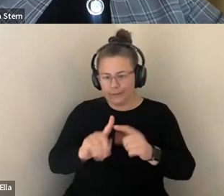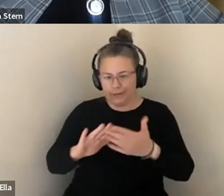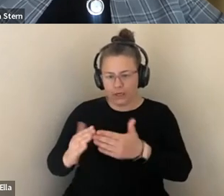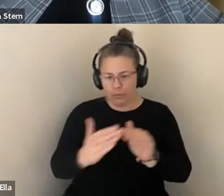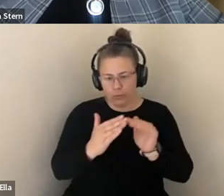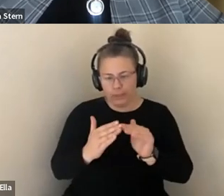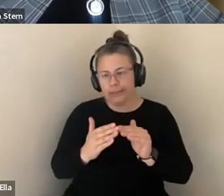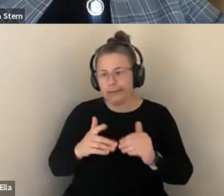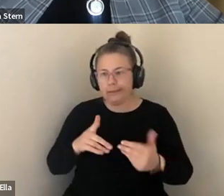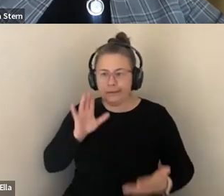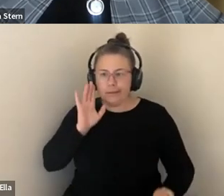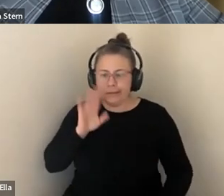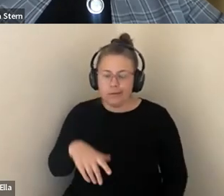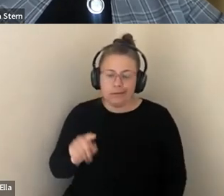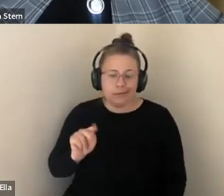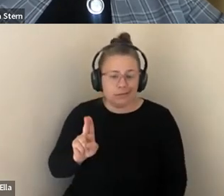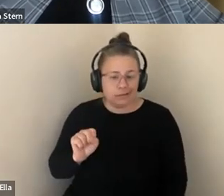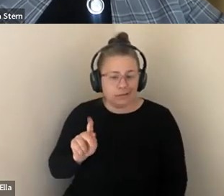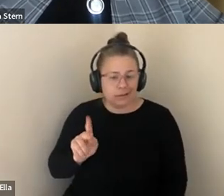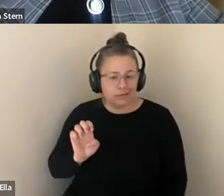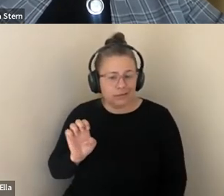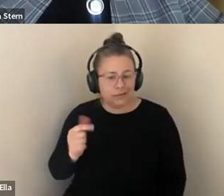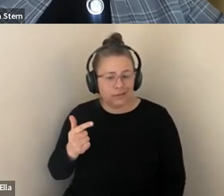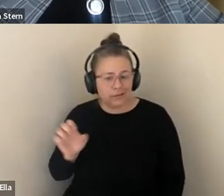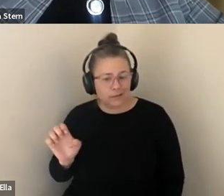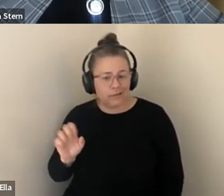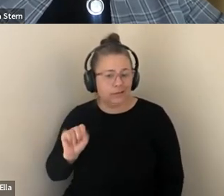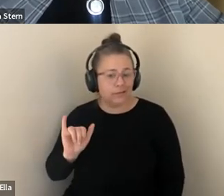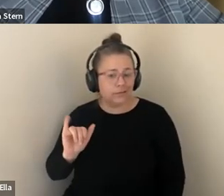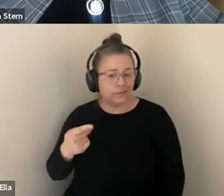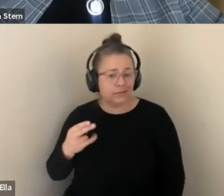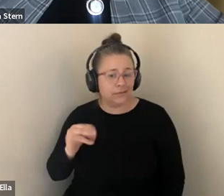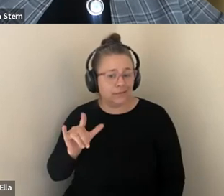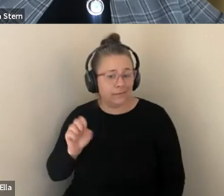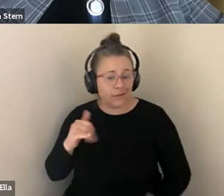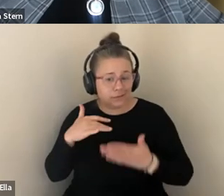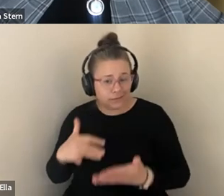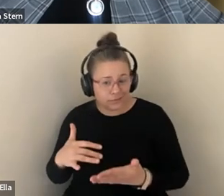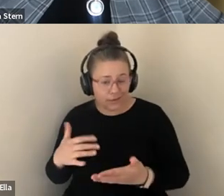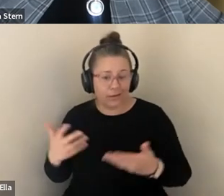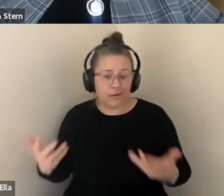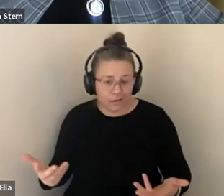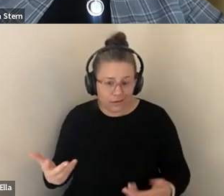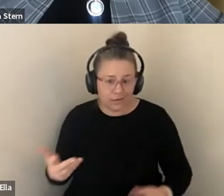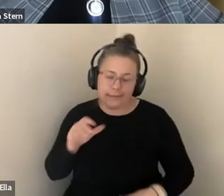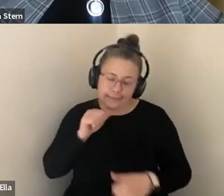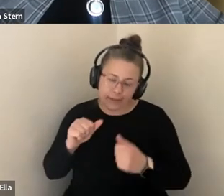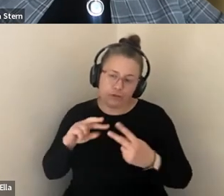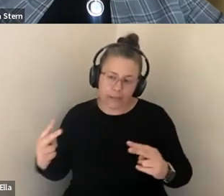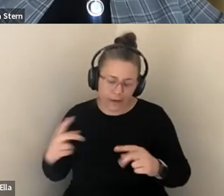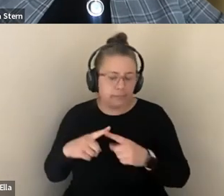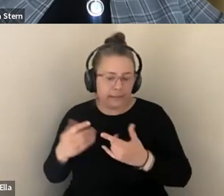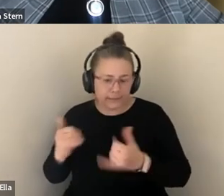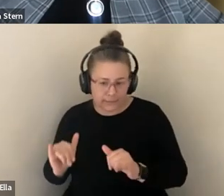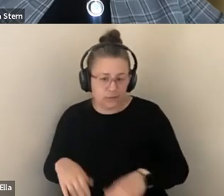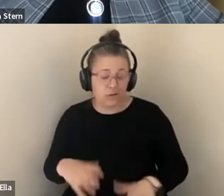about the Tuskegee syphilis study, and, you know, the early history of the Human Genome Project in itself was embroiled with Native